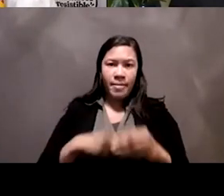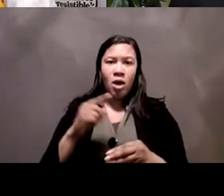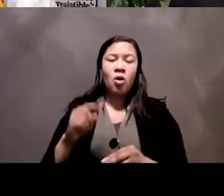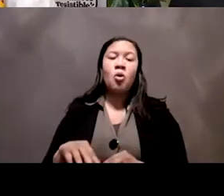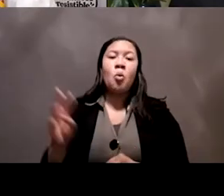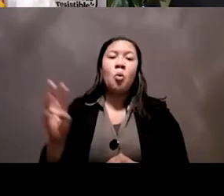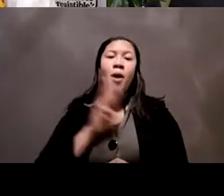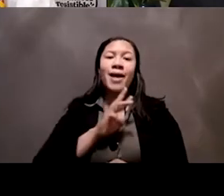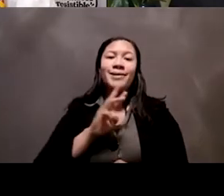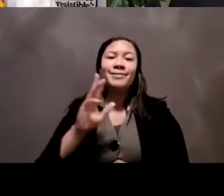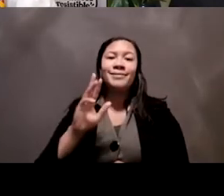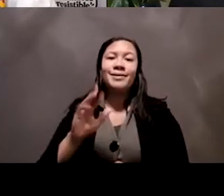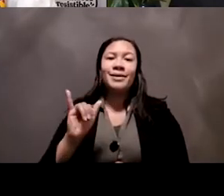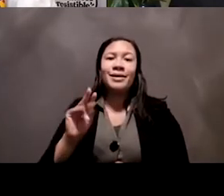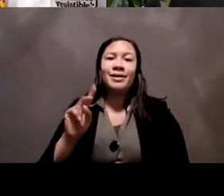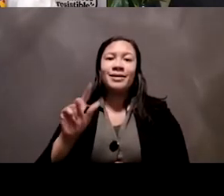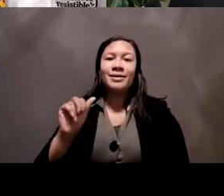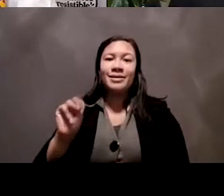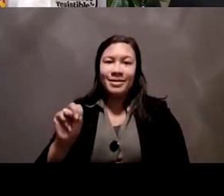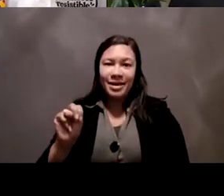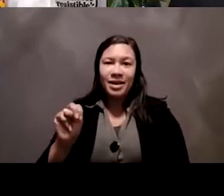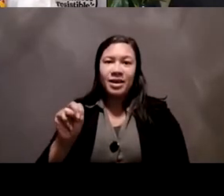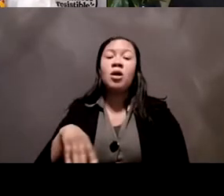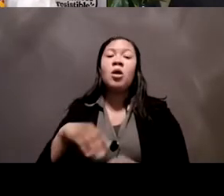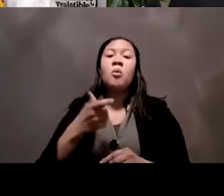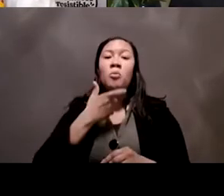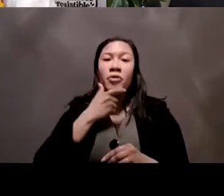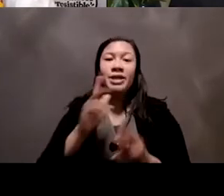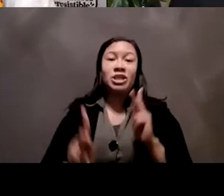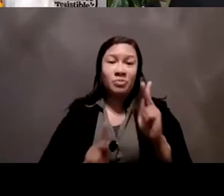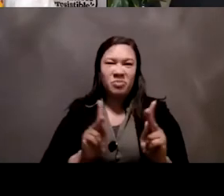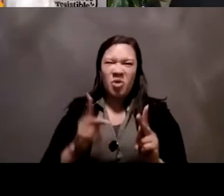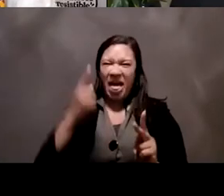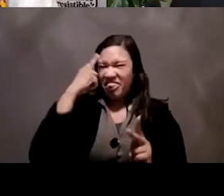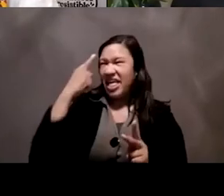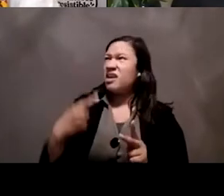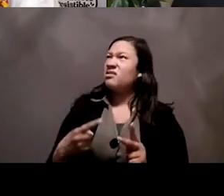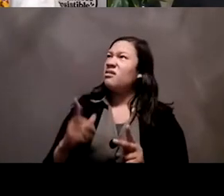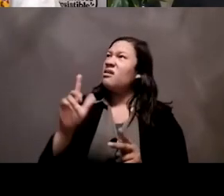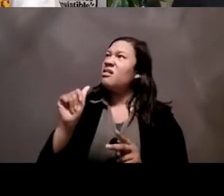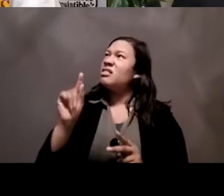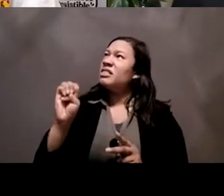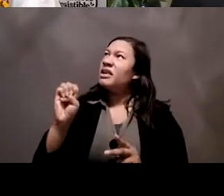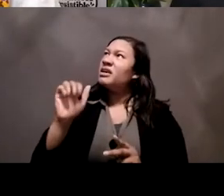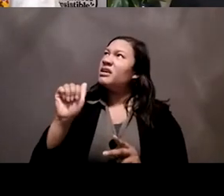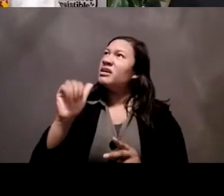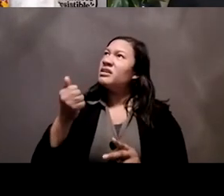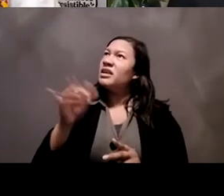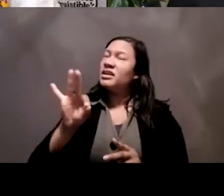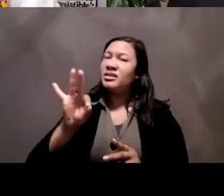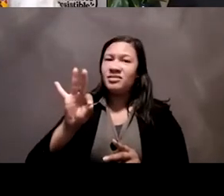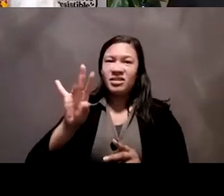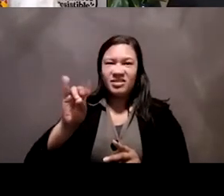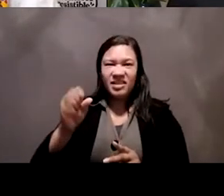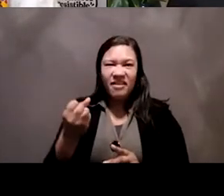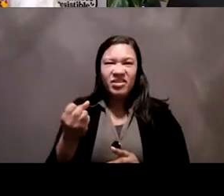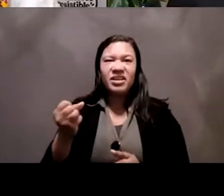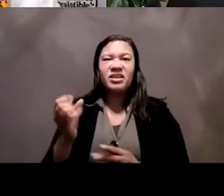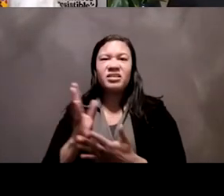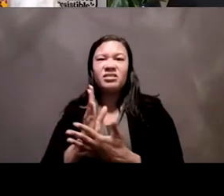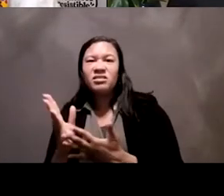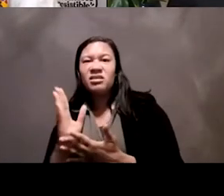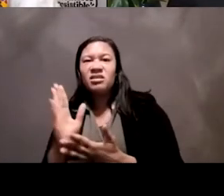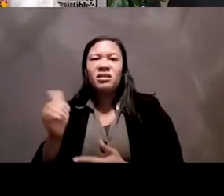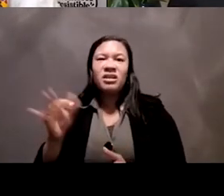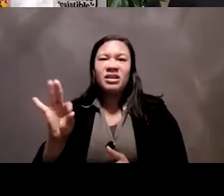late, it's not clear, but it feels like it's the late 70s, maybe even early 80s, or probably late 70s, at a house party. And